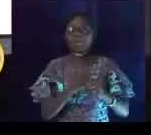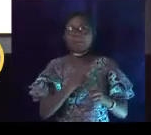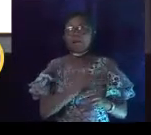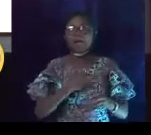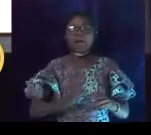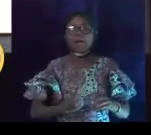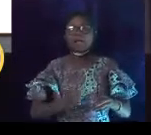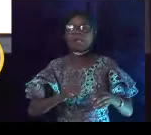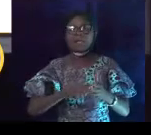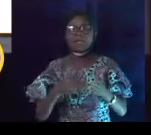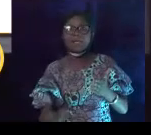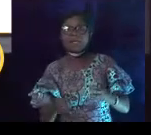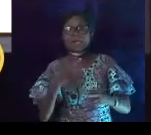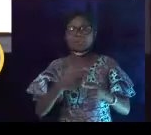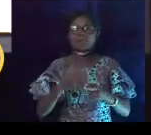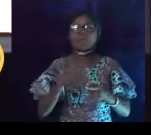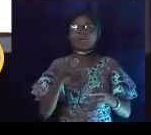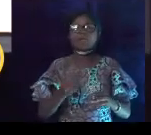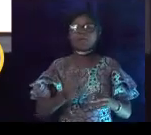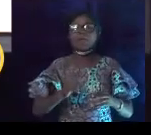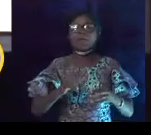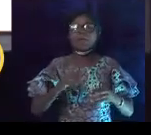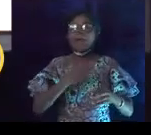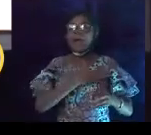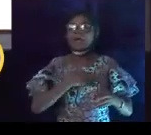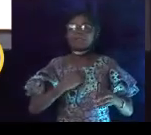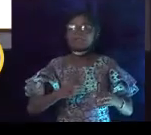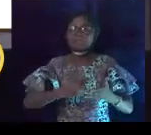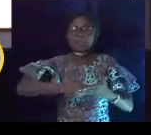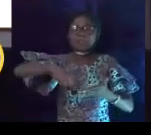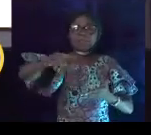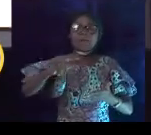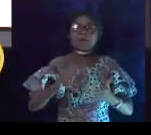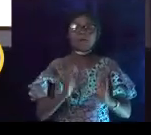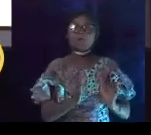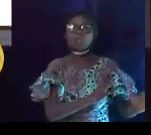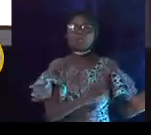and layers mash. If mark accordingly and score yourself.